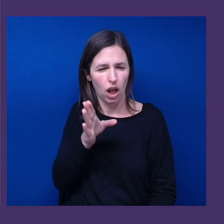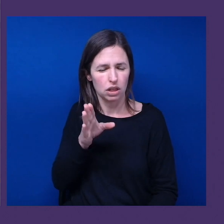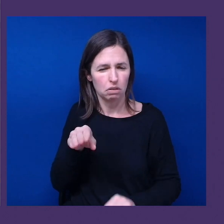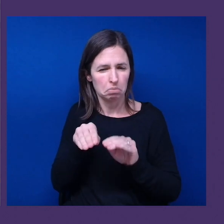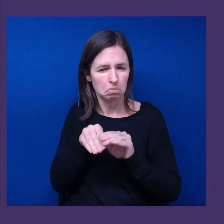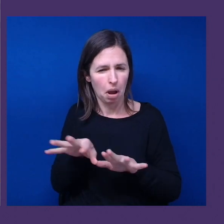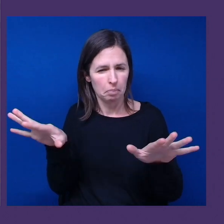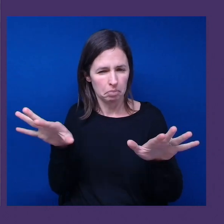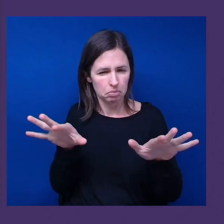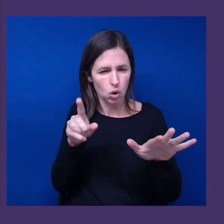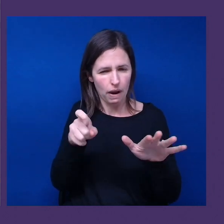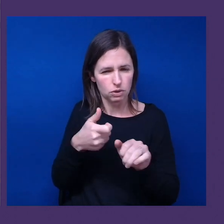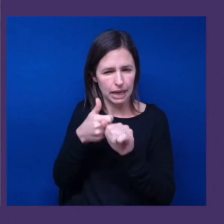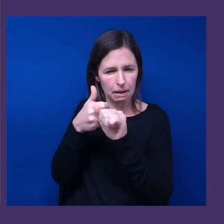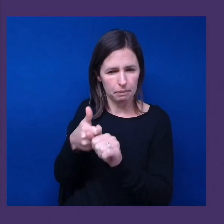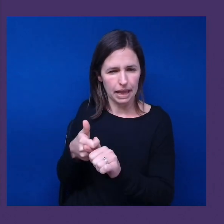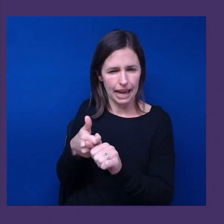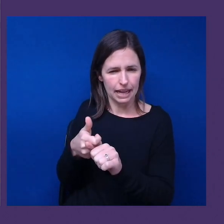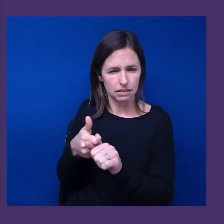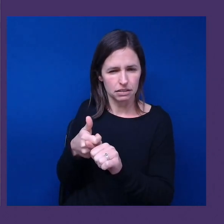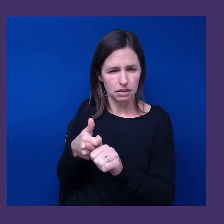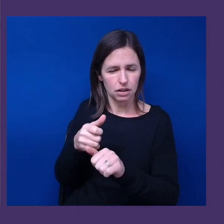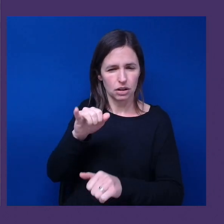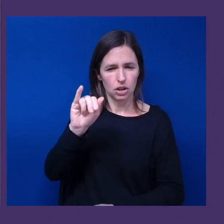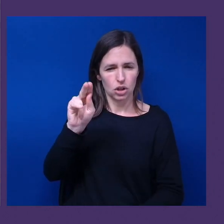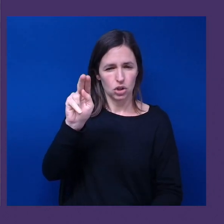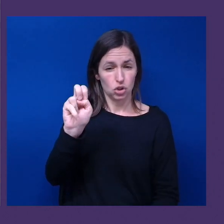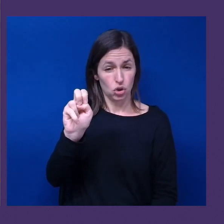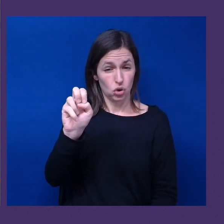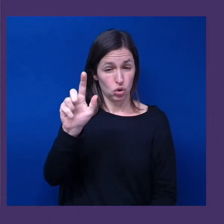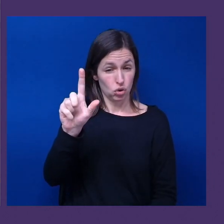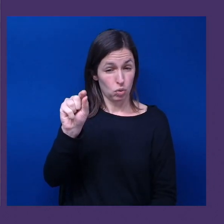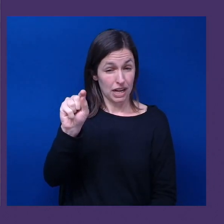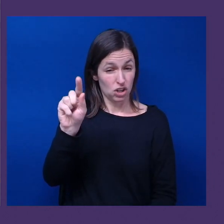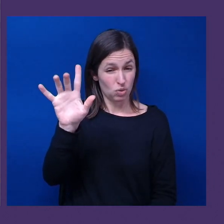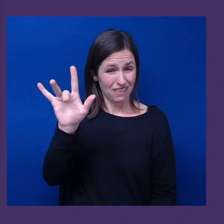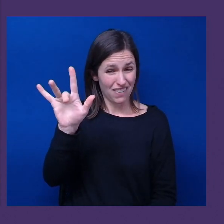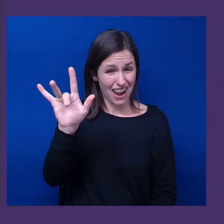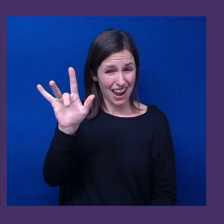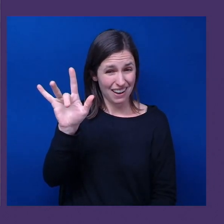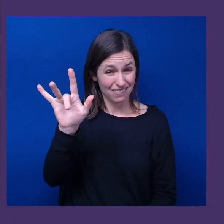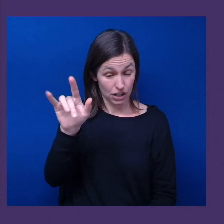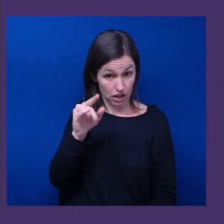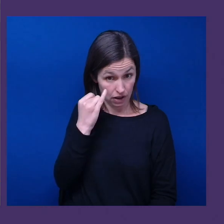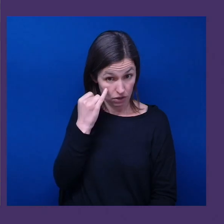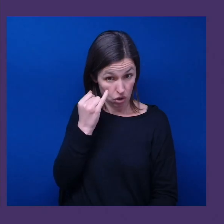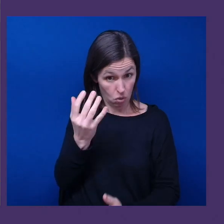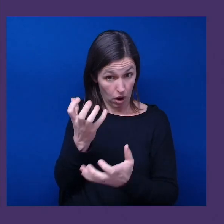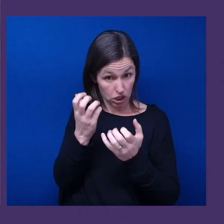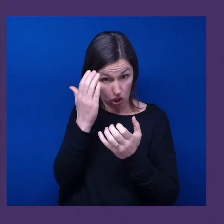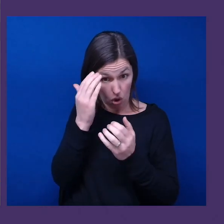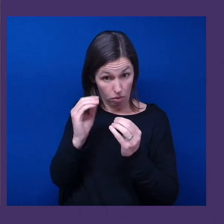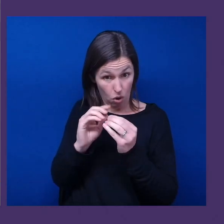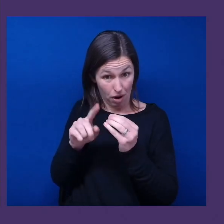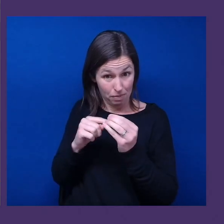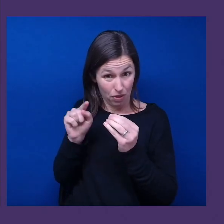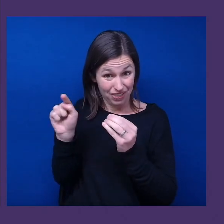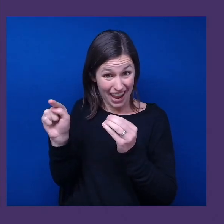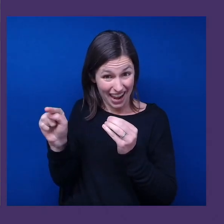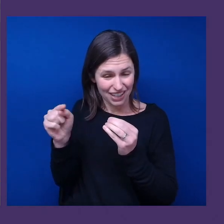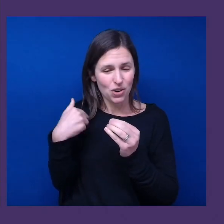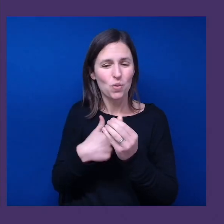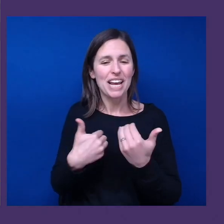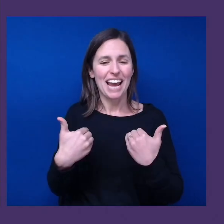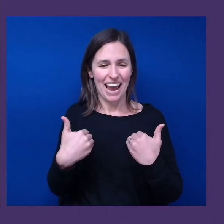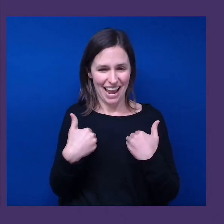to be compliant by in June of 2025. If you want to know more about that, we have a session